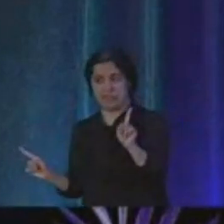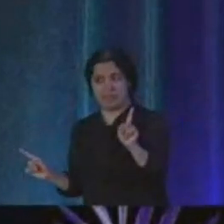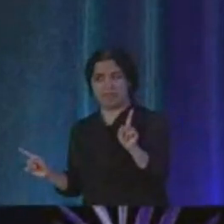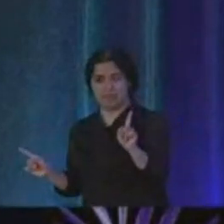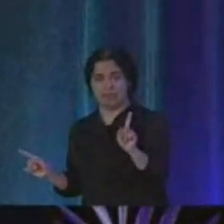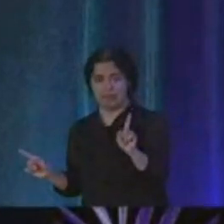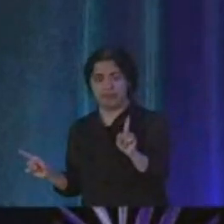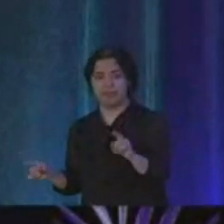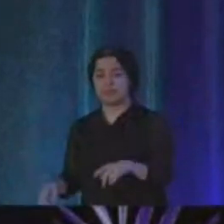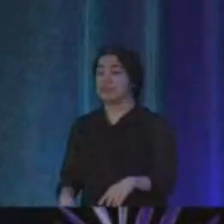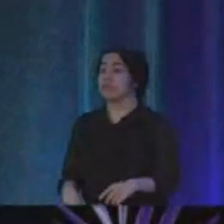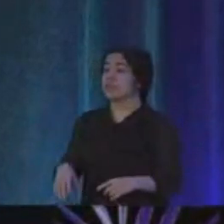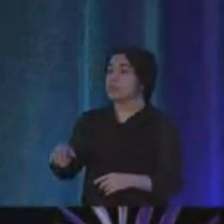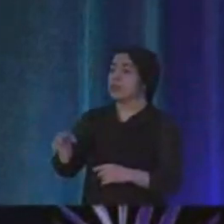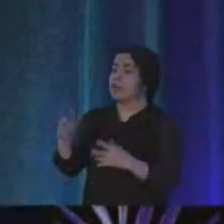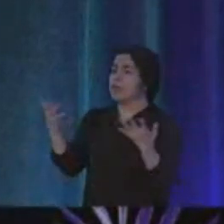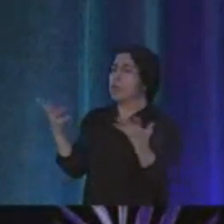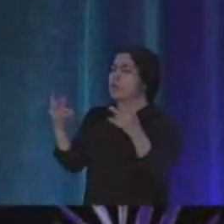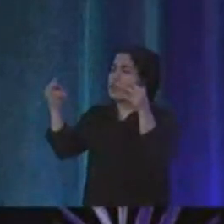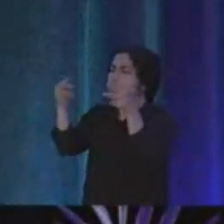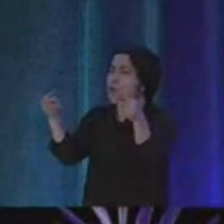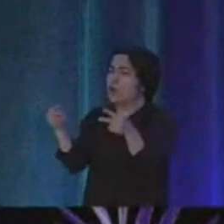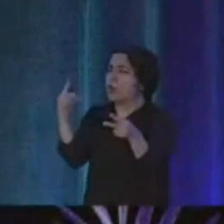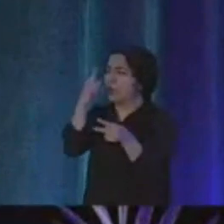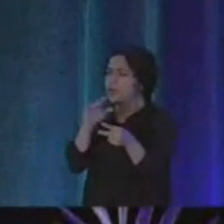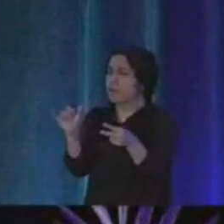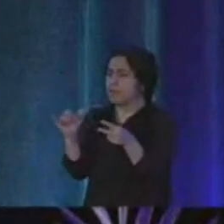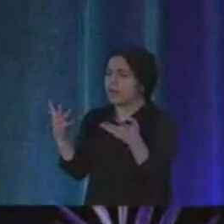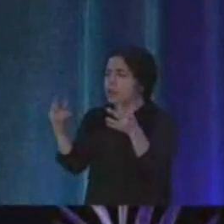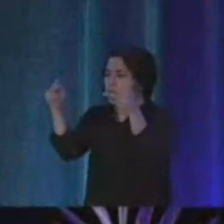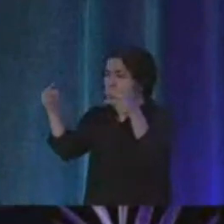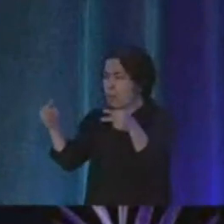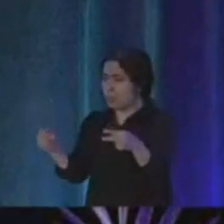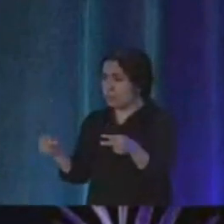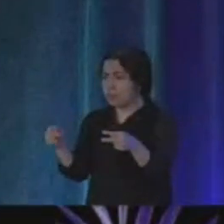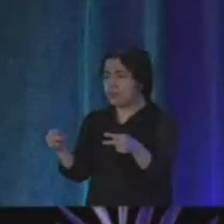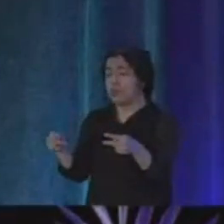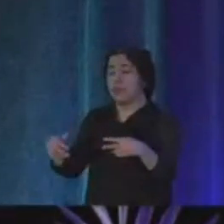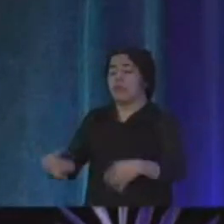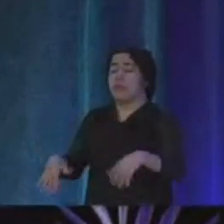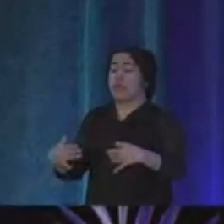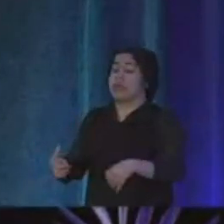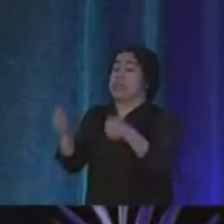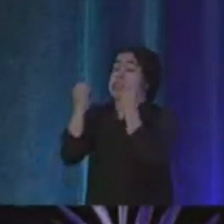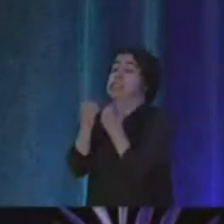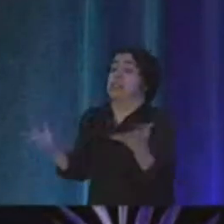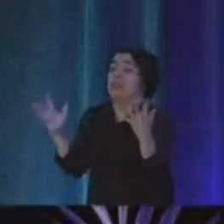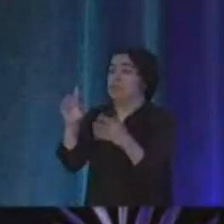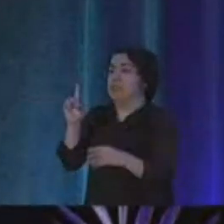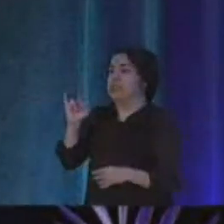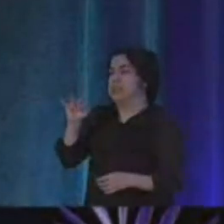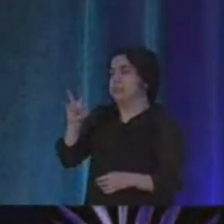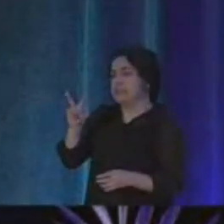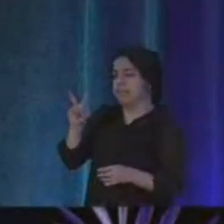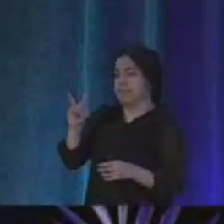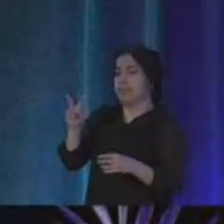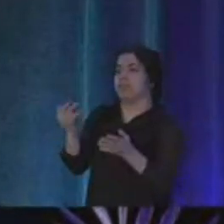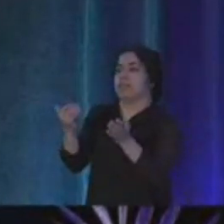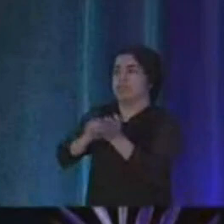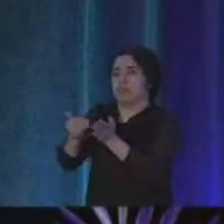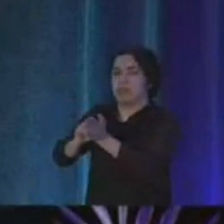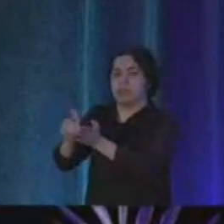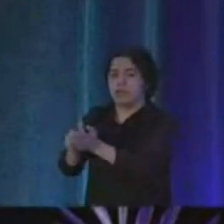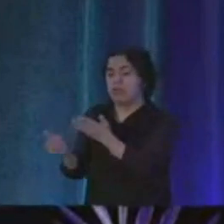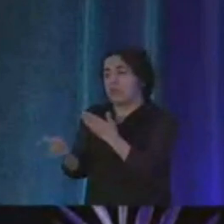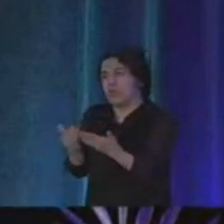So the code for this, I've got judicious use of divs here to get in that. And again,